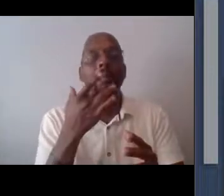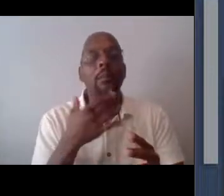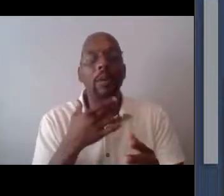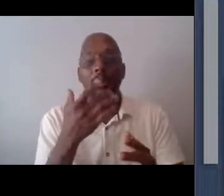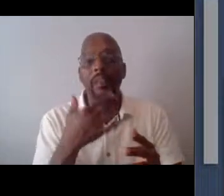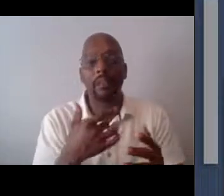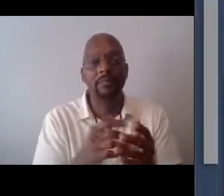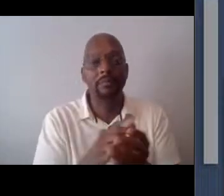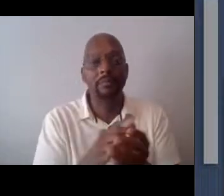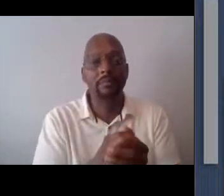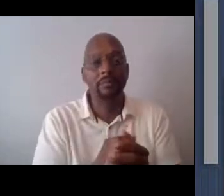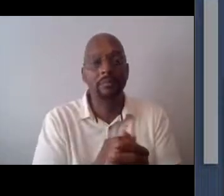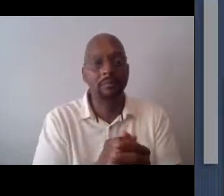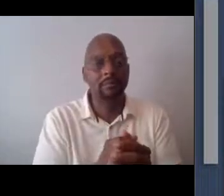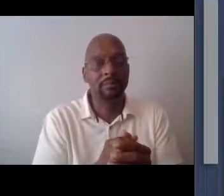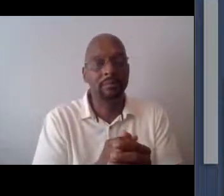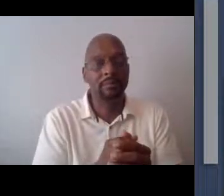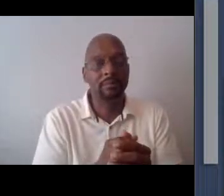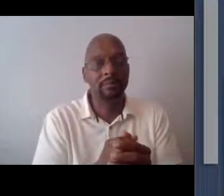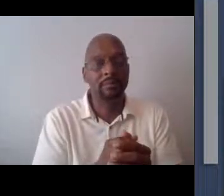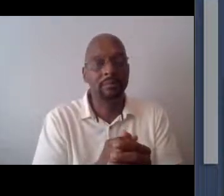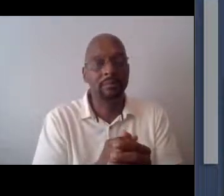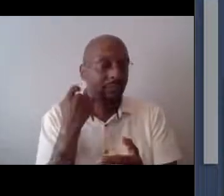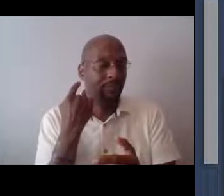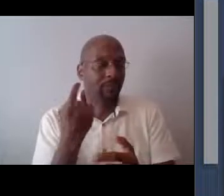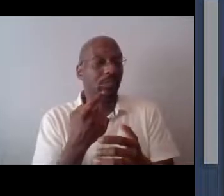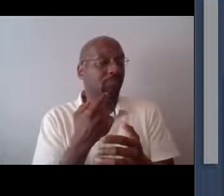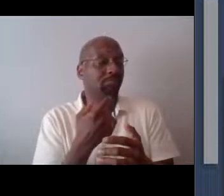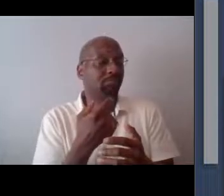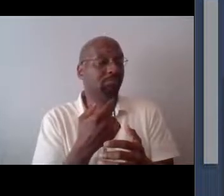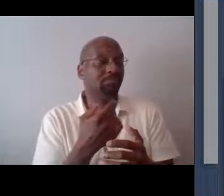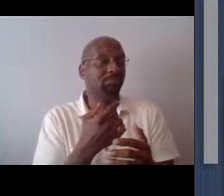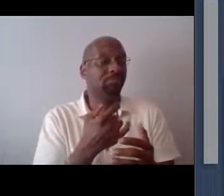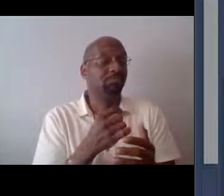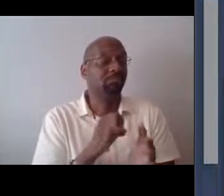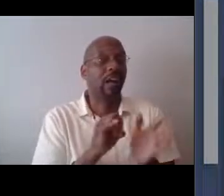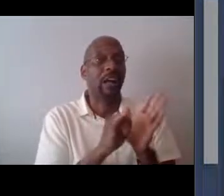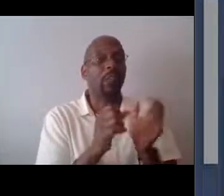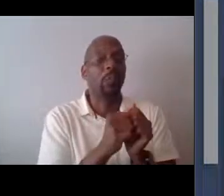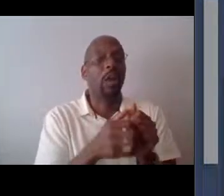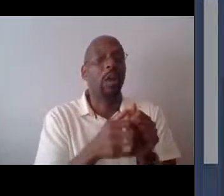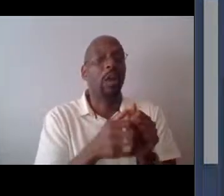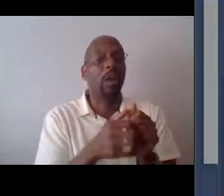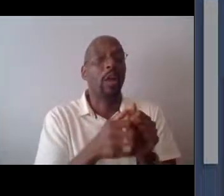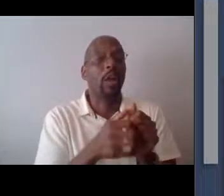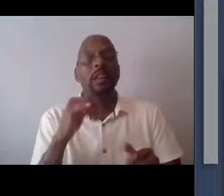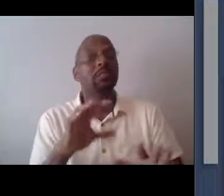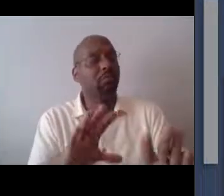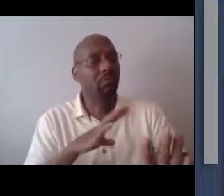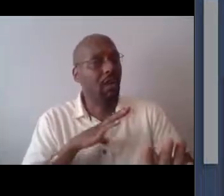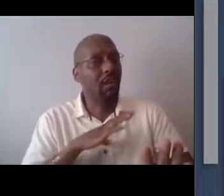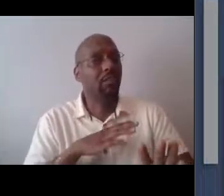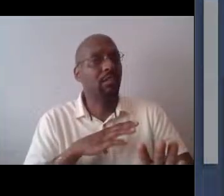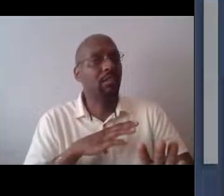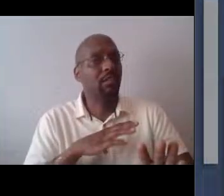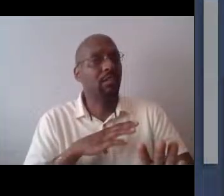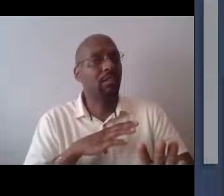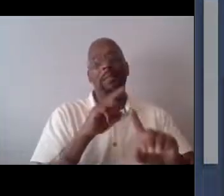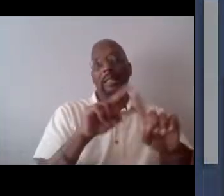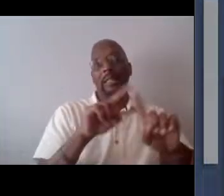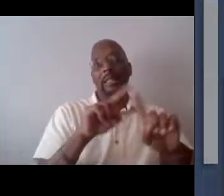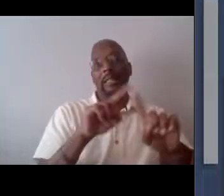say, well, someone represents older Californians, because there's something different of being